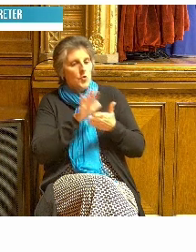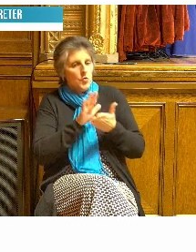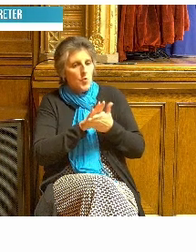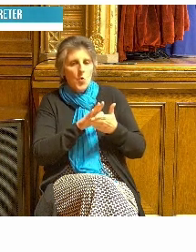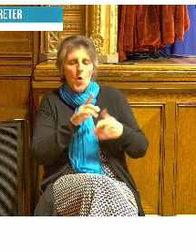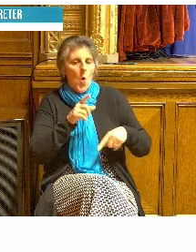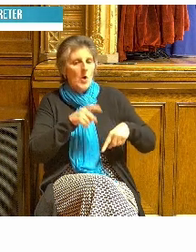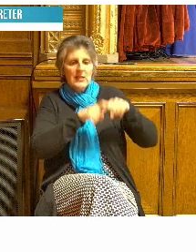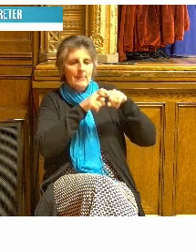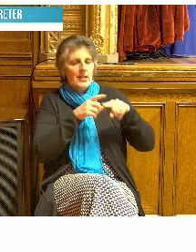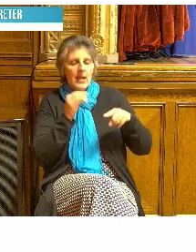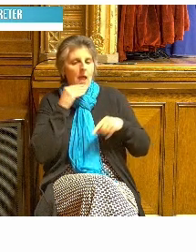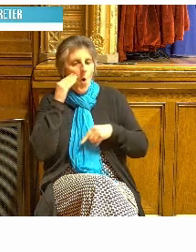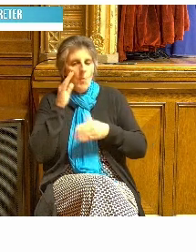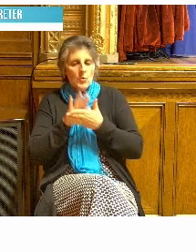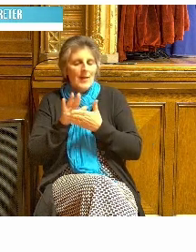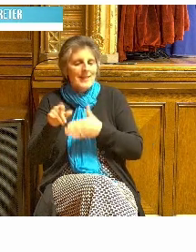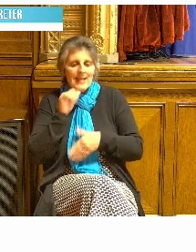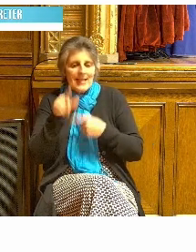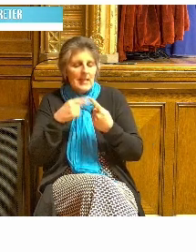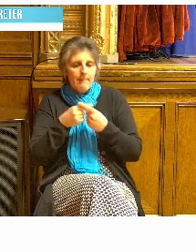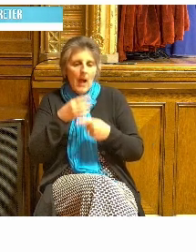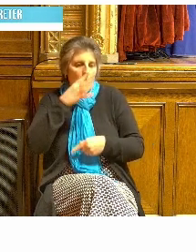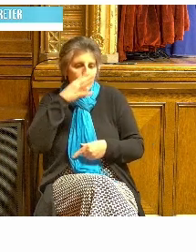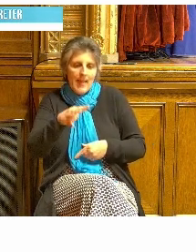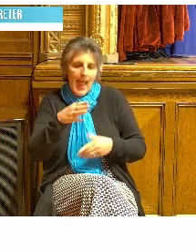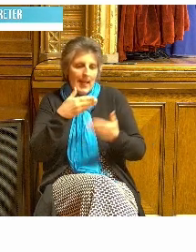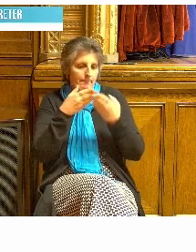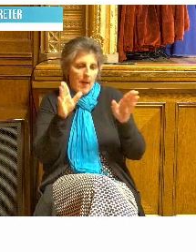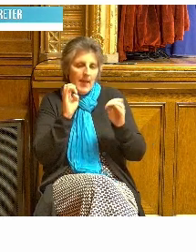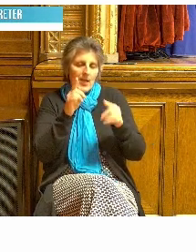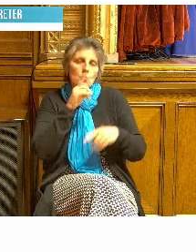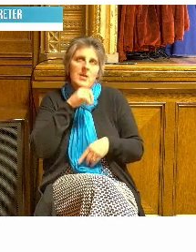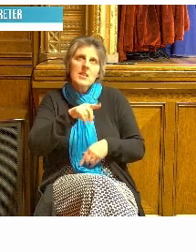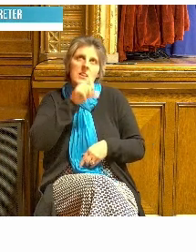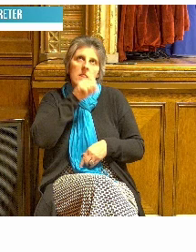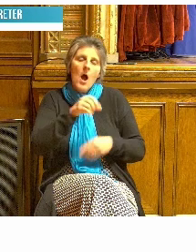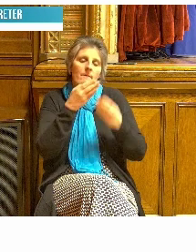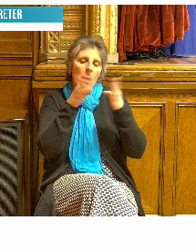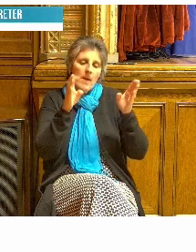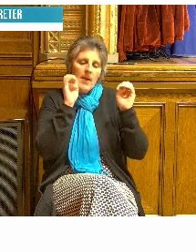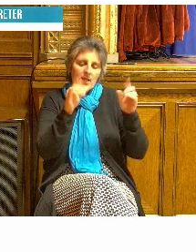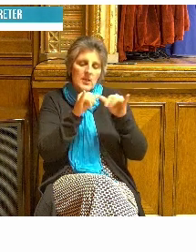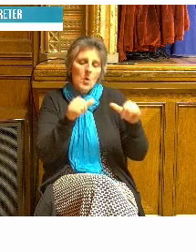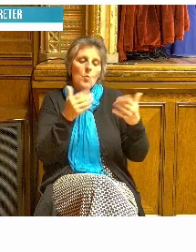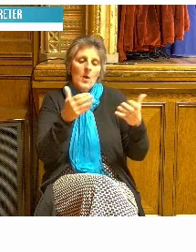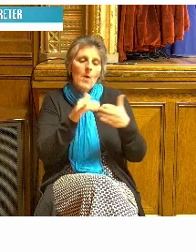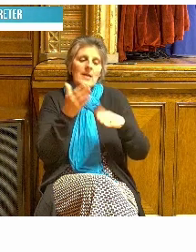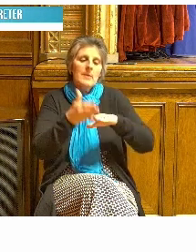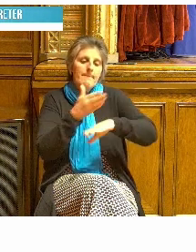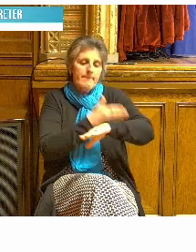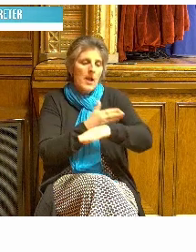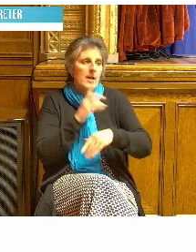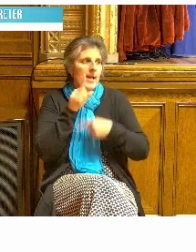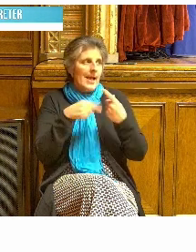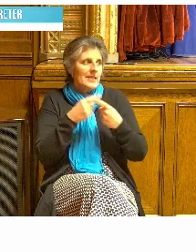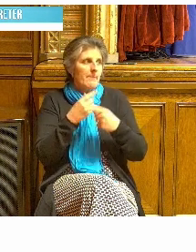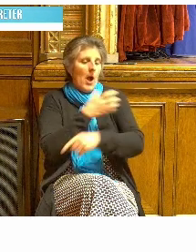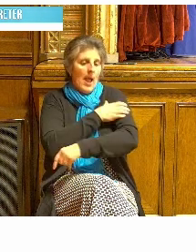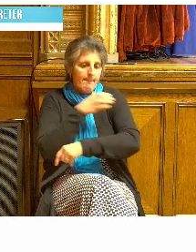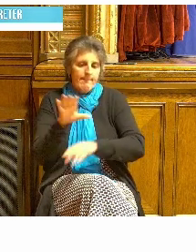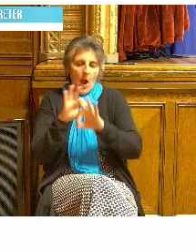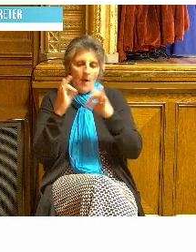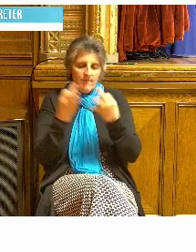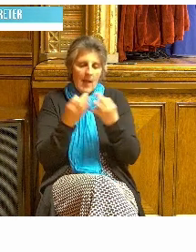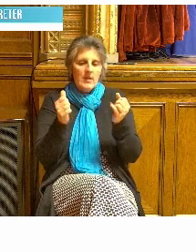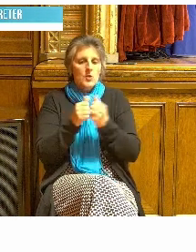or homeschooled in general. This isn't about abandoning public education, because we love our public education system. We want it to be better. It's about empowering